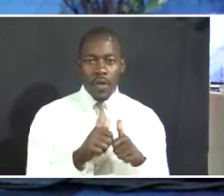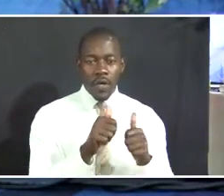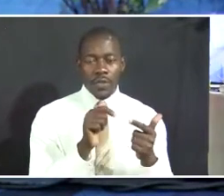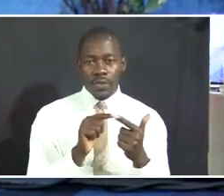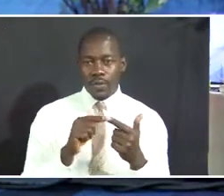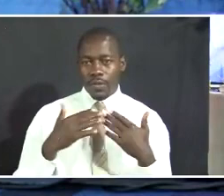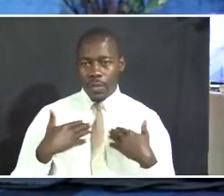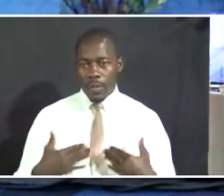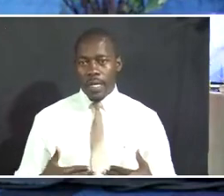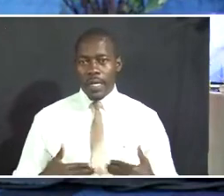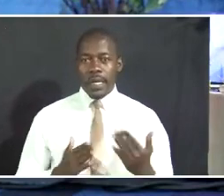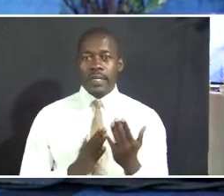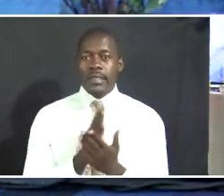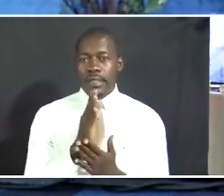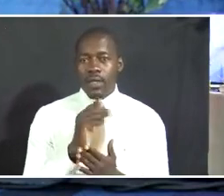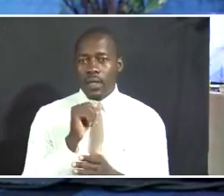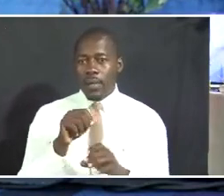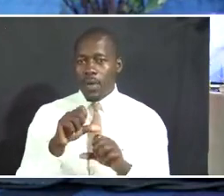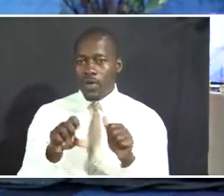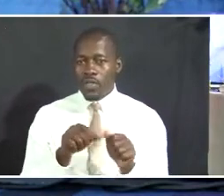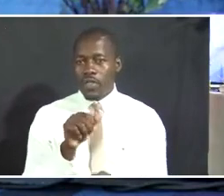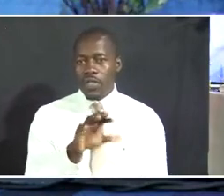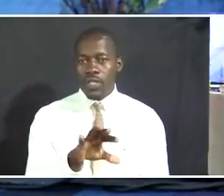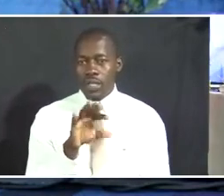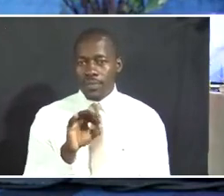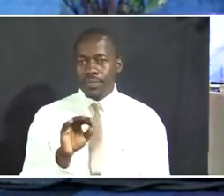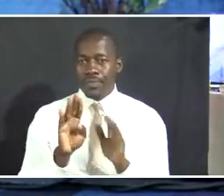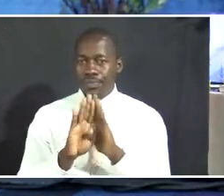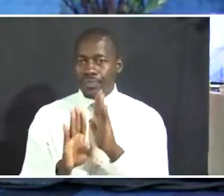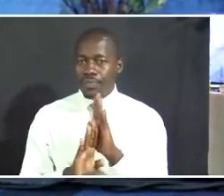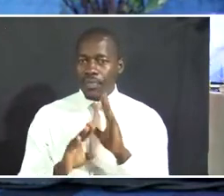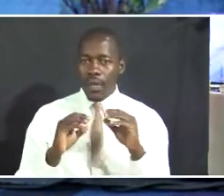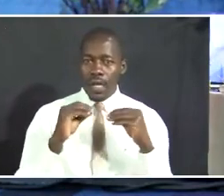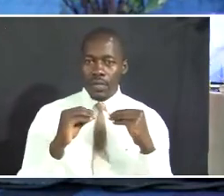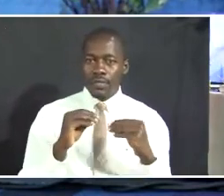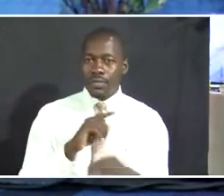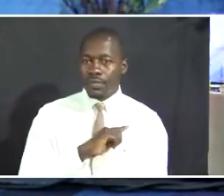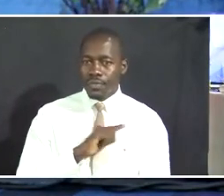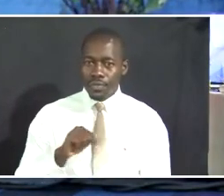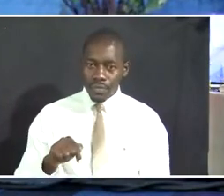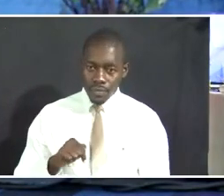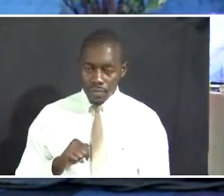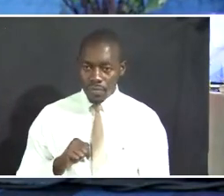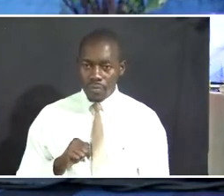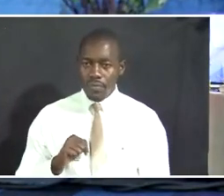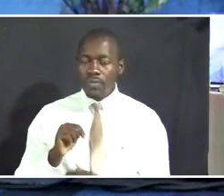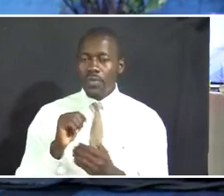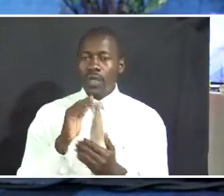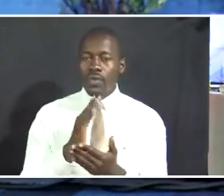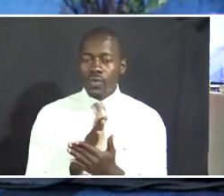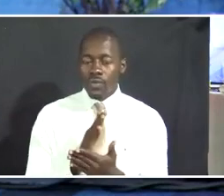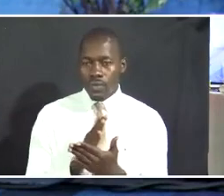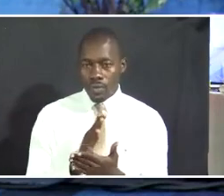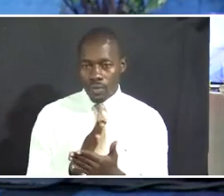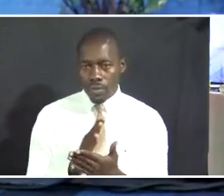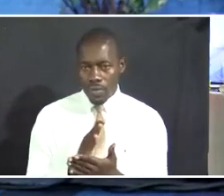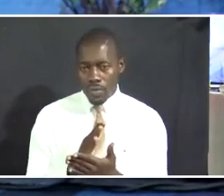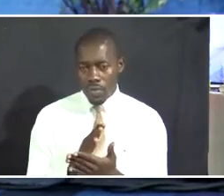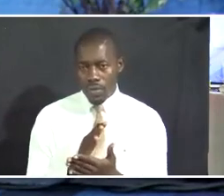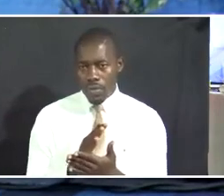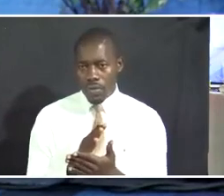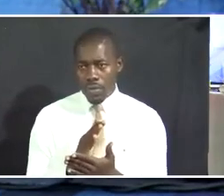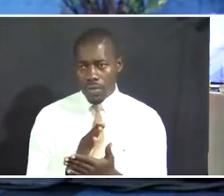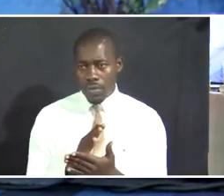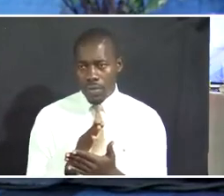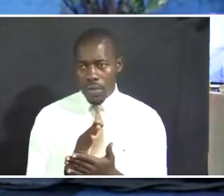you make choices. Now, the Bible teaches us that actually there is, well, let me go back